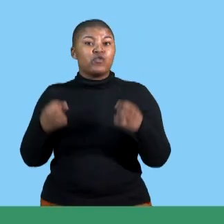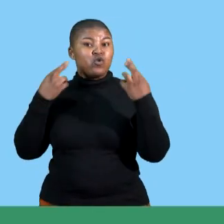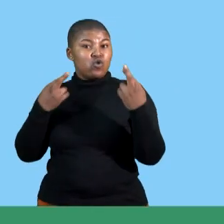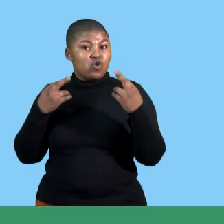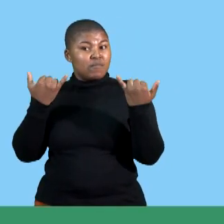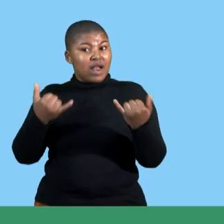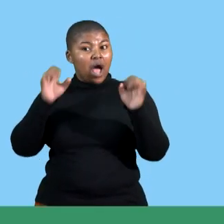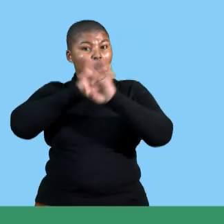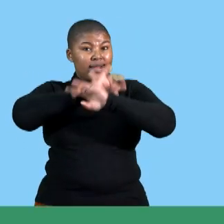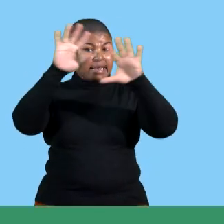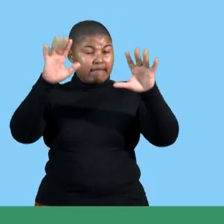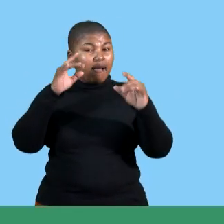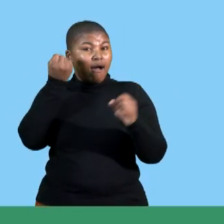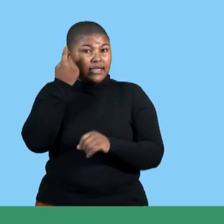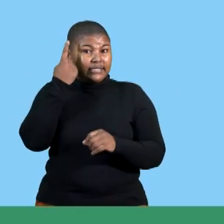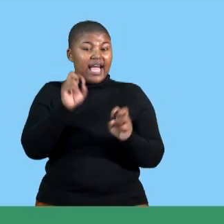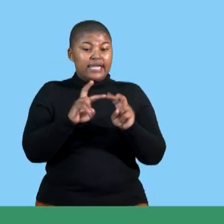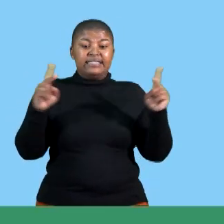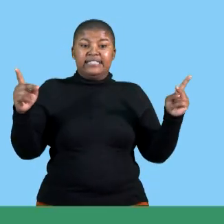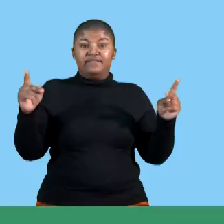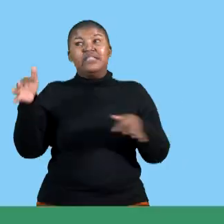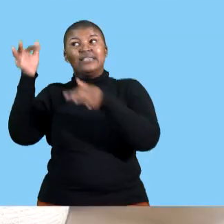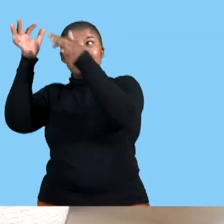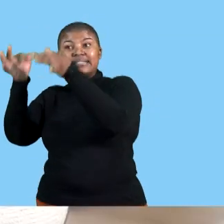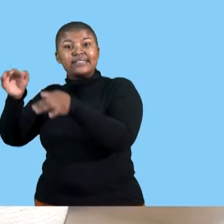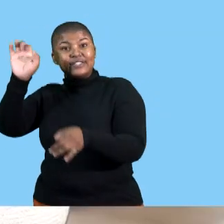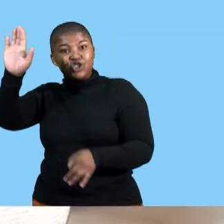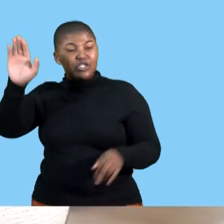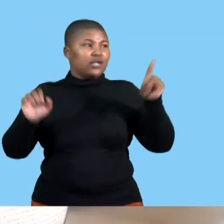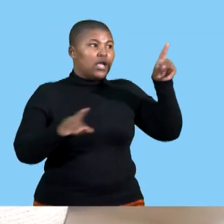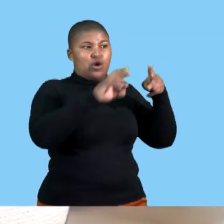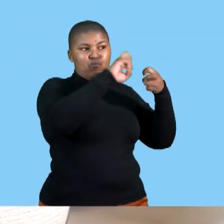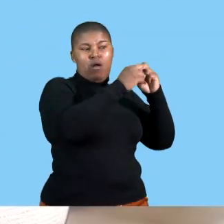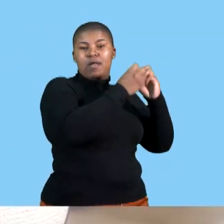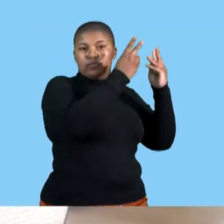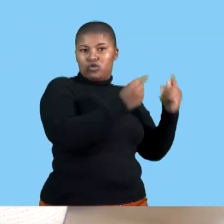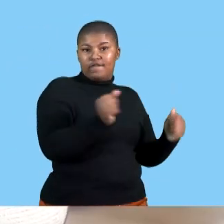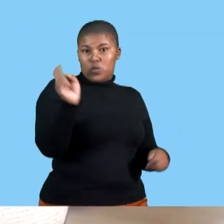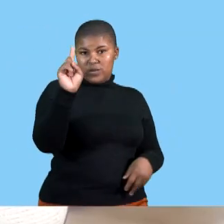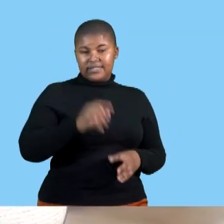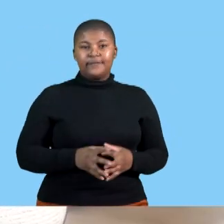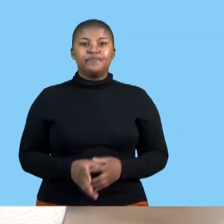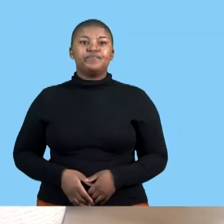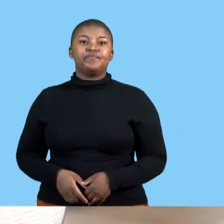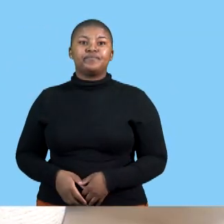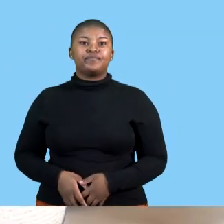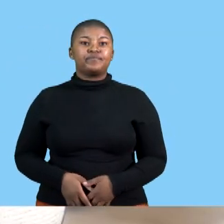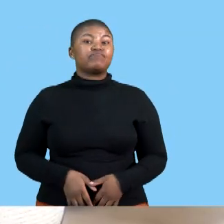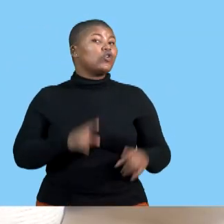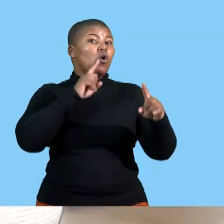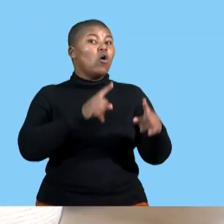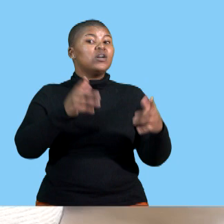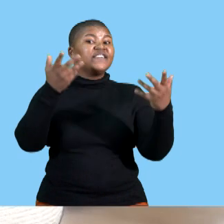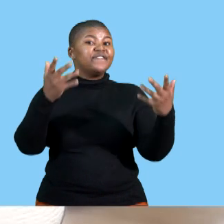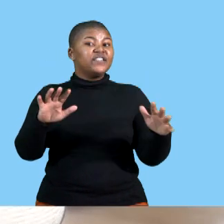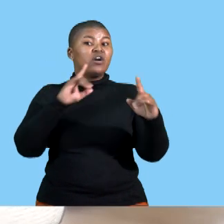it answers your question. I hope now you are clear as to the differences between decision making and problem solving.